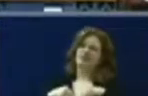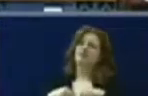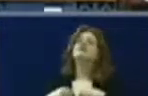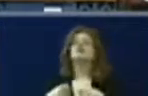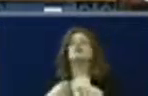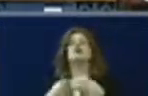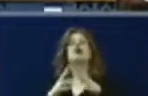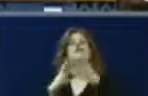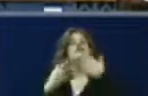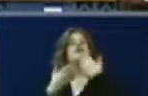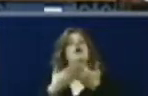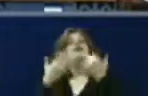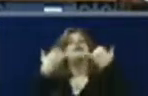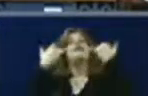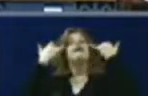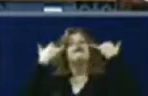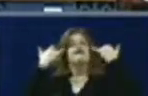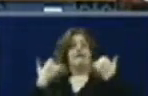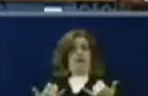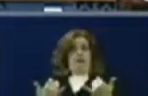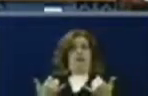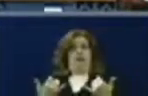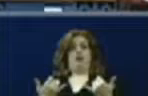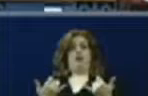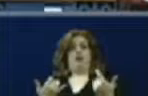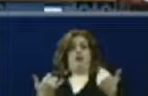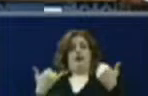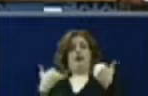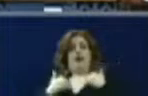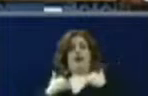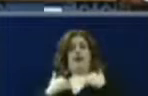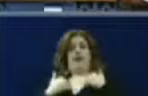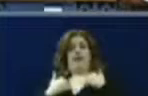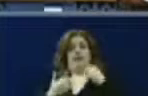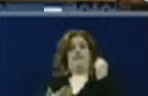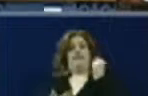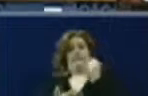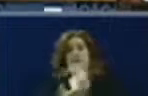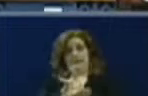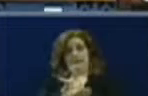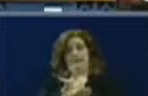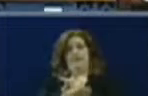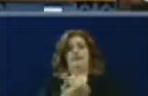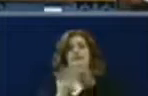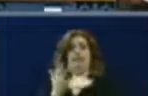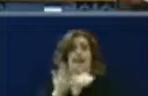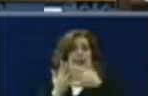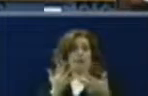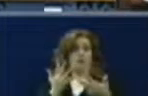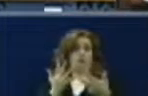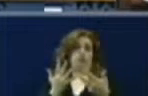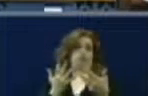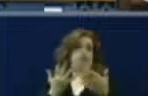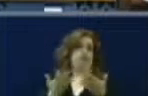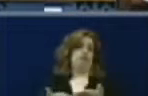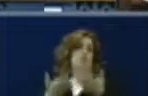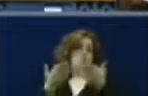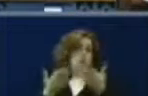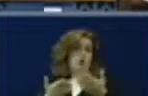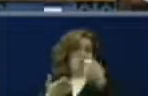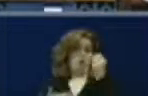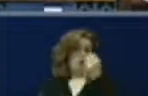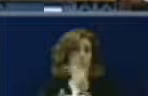good. Now we have the consent calendar, which has been recommended for